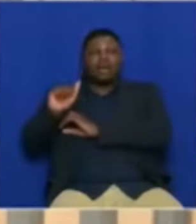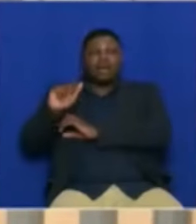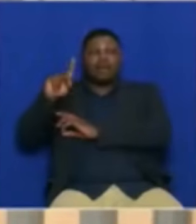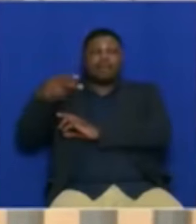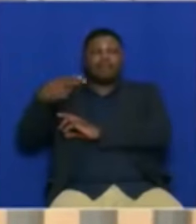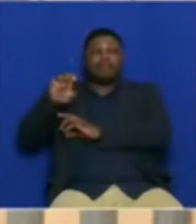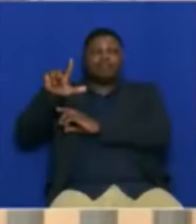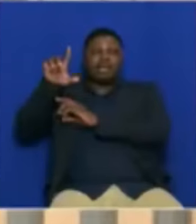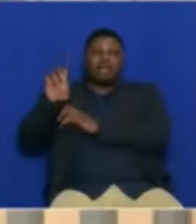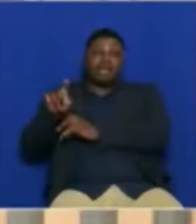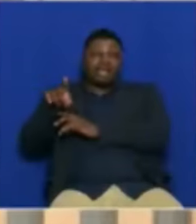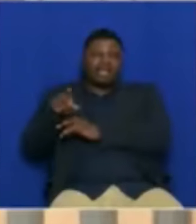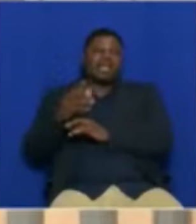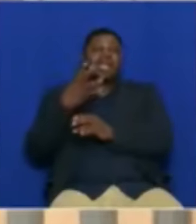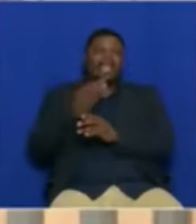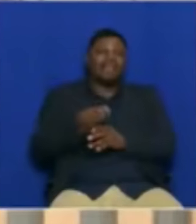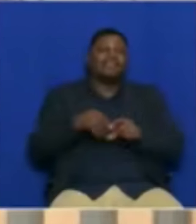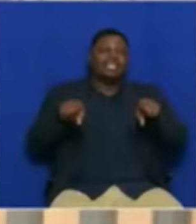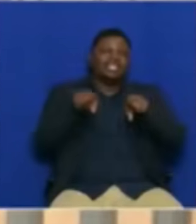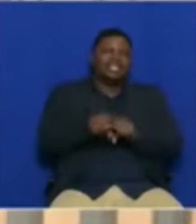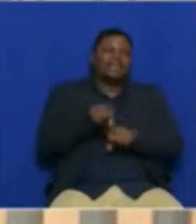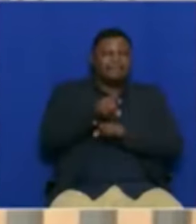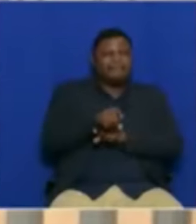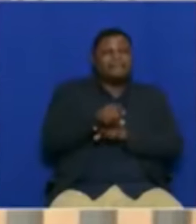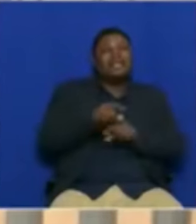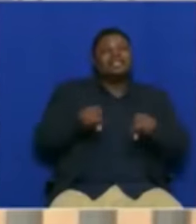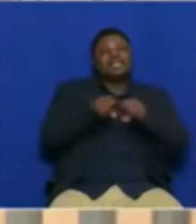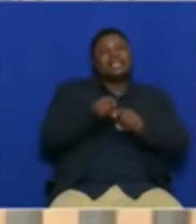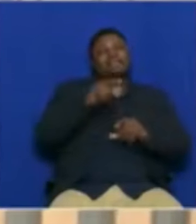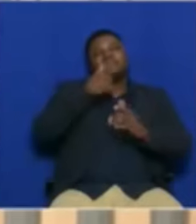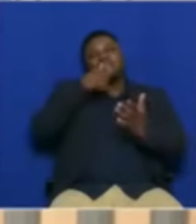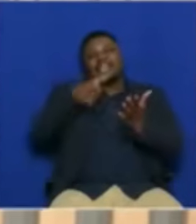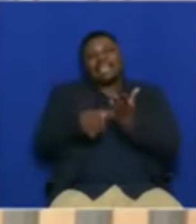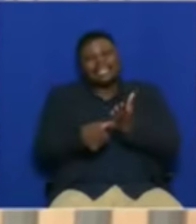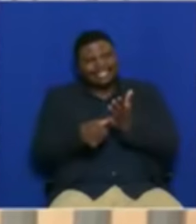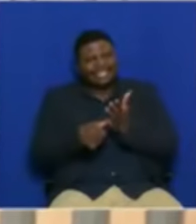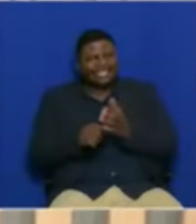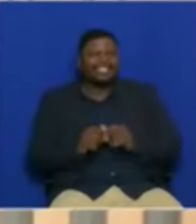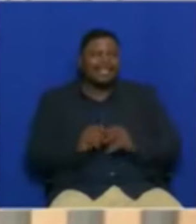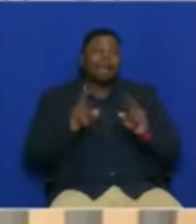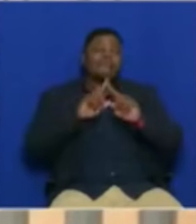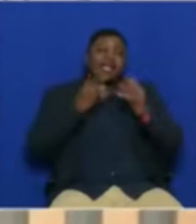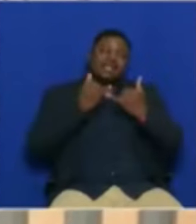it's more comfortable to look at the Mokwele one, let's go to the Mokwele one at 381.